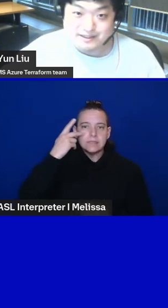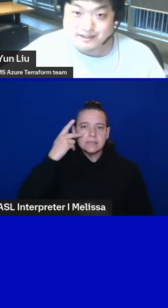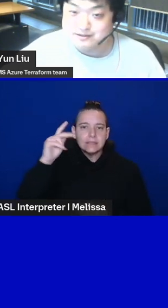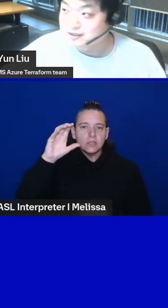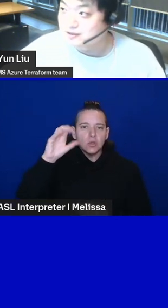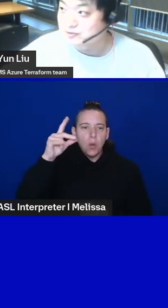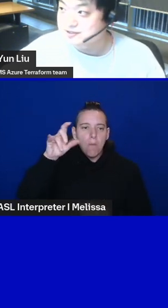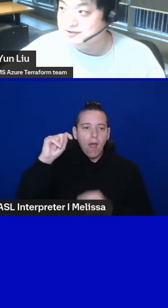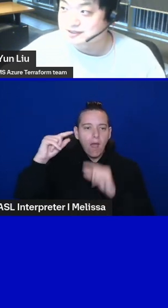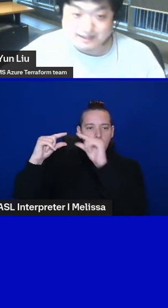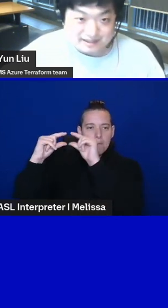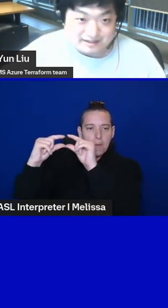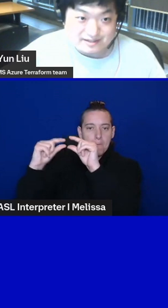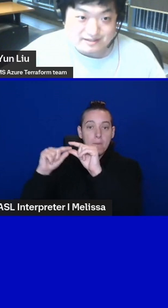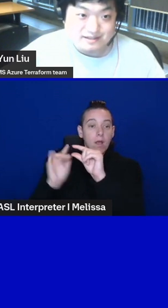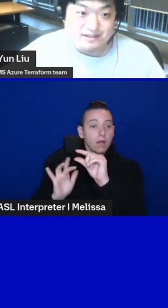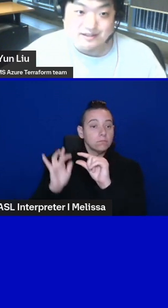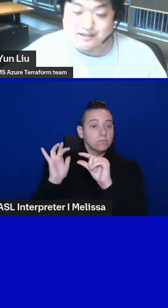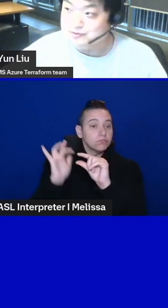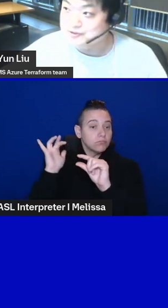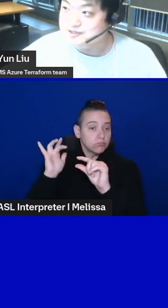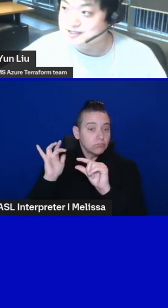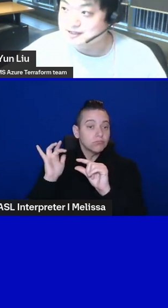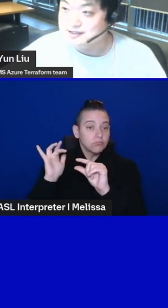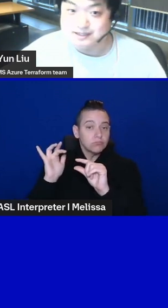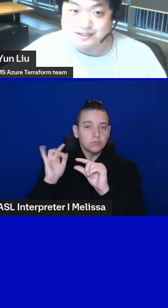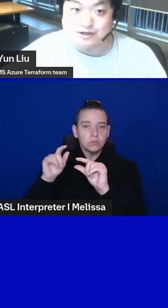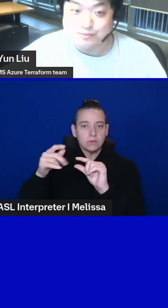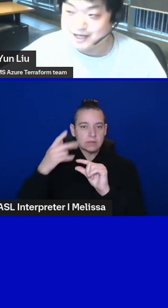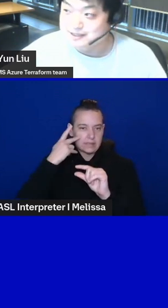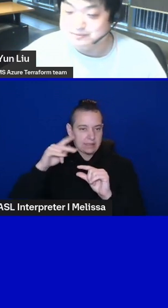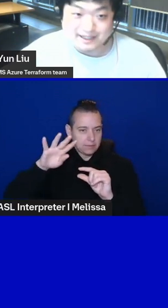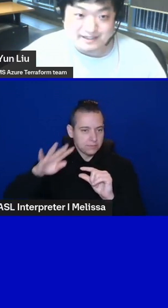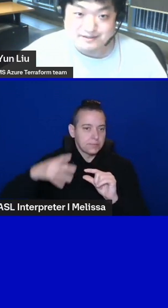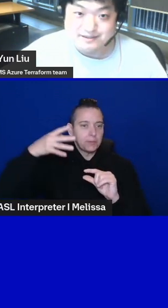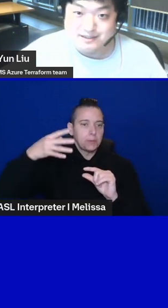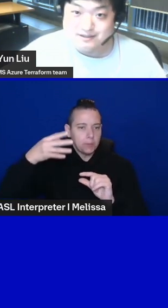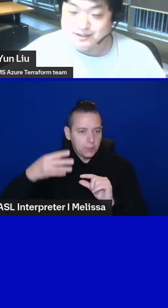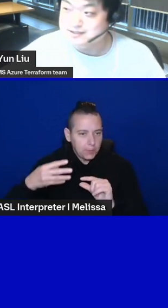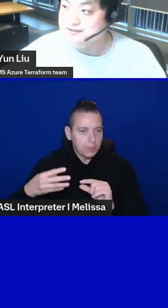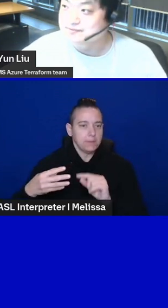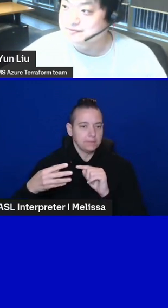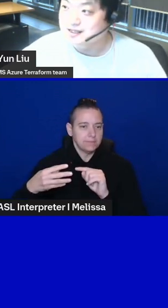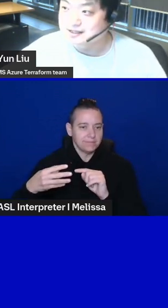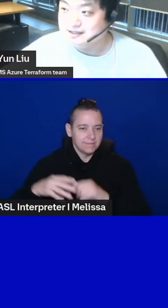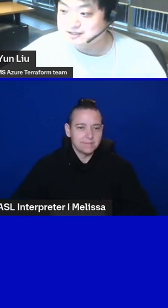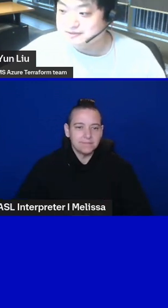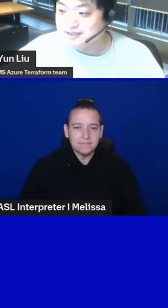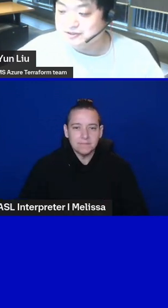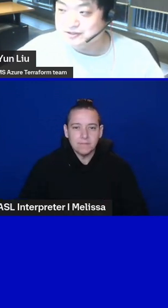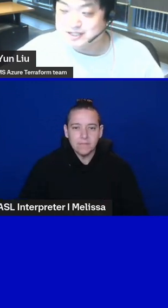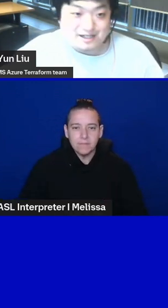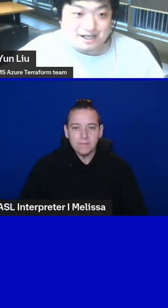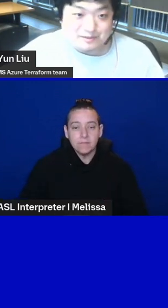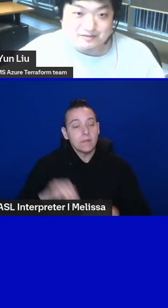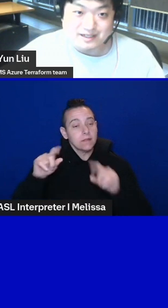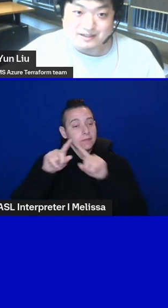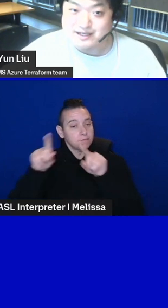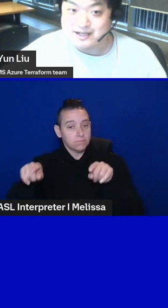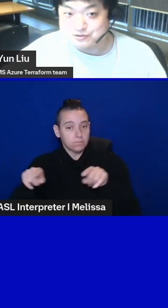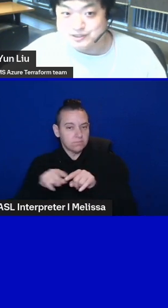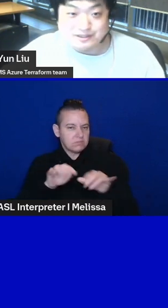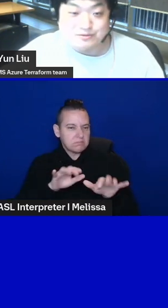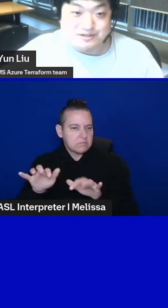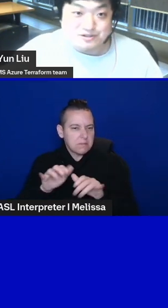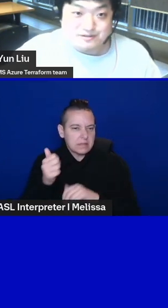Copilot button here. Once you click this, you will see the Copilot blade, right? So in this blade, you can type in